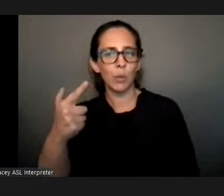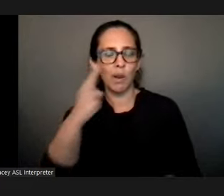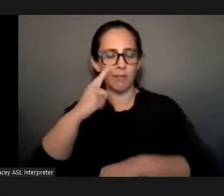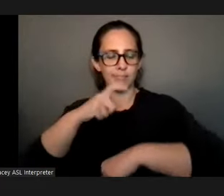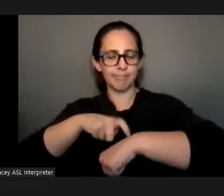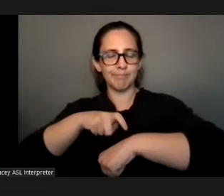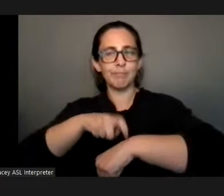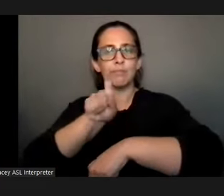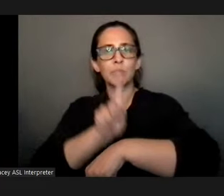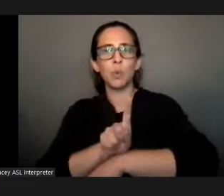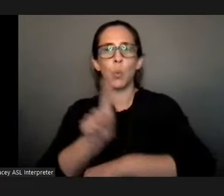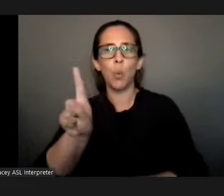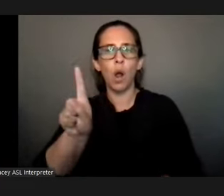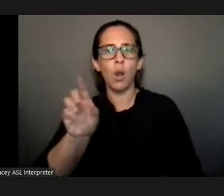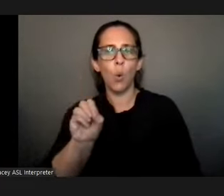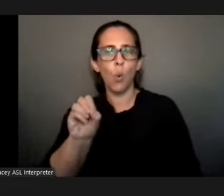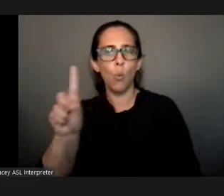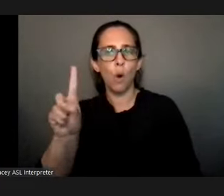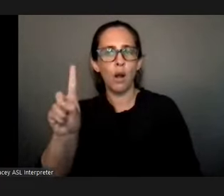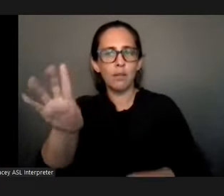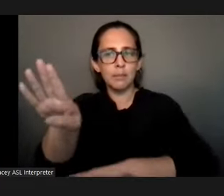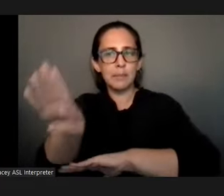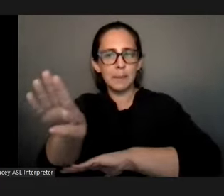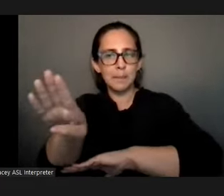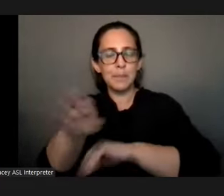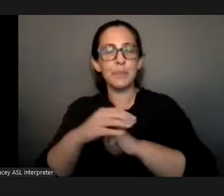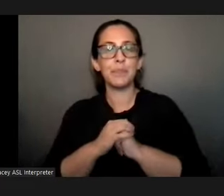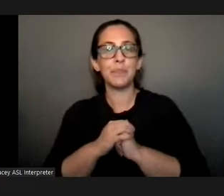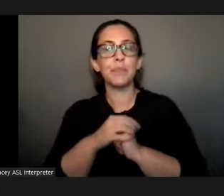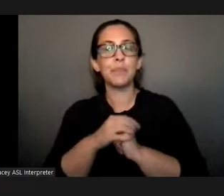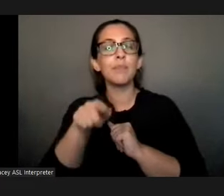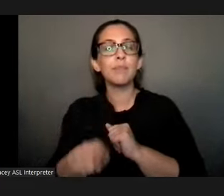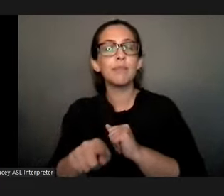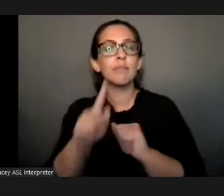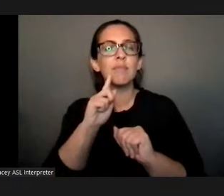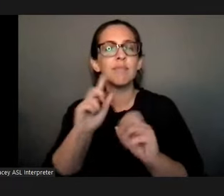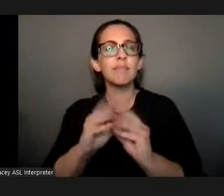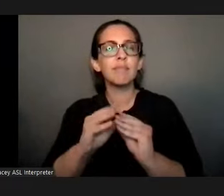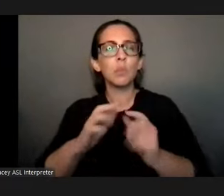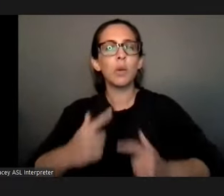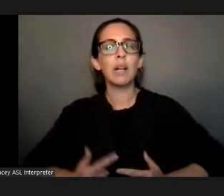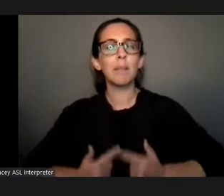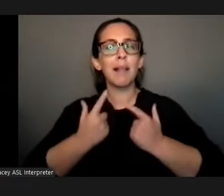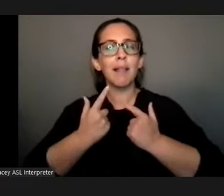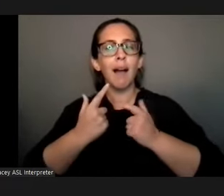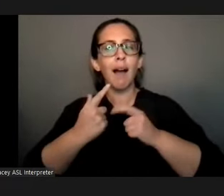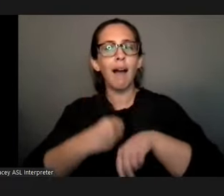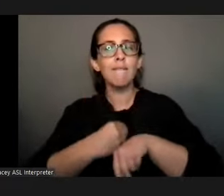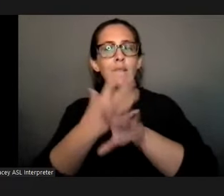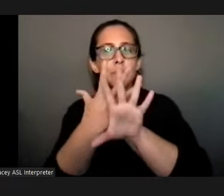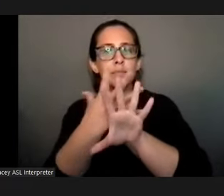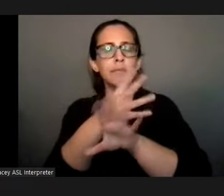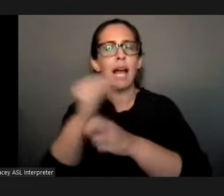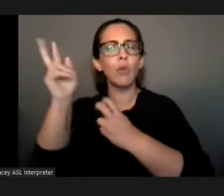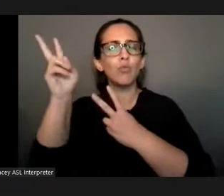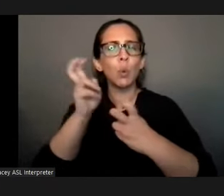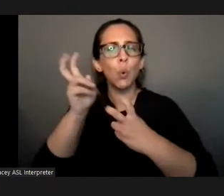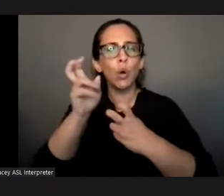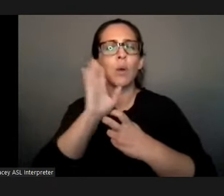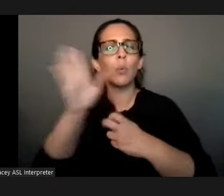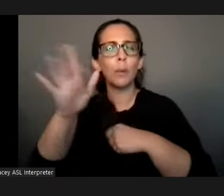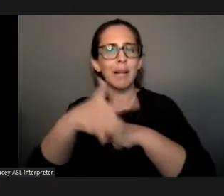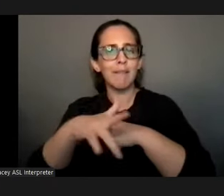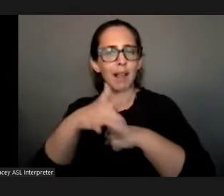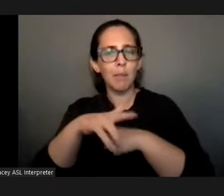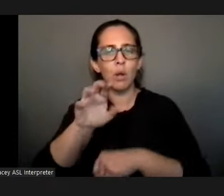is 1:01 p.m. This webinar is being live casted and recorded and will be available publicly on the